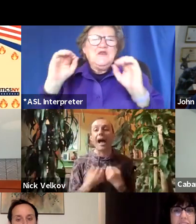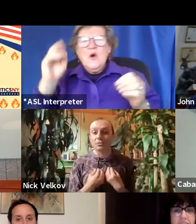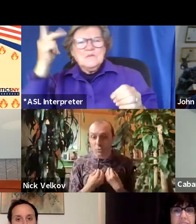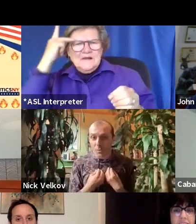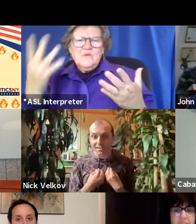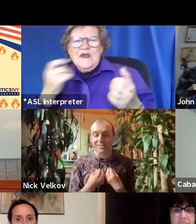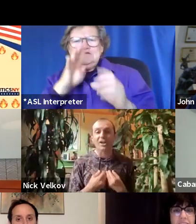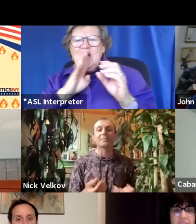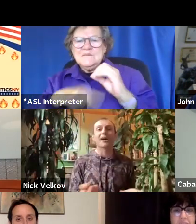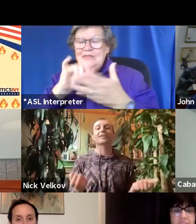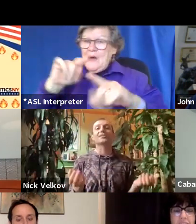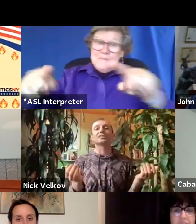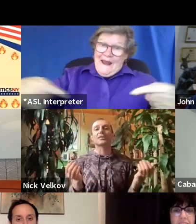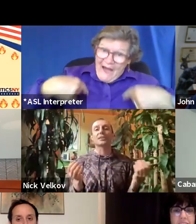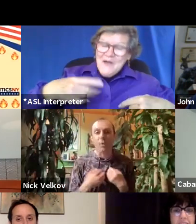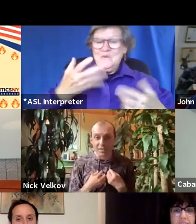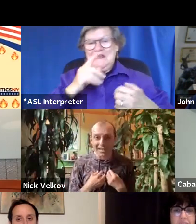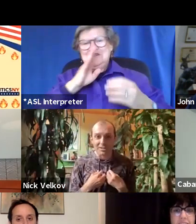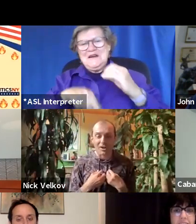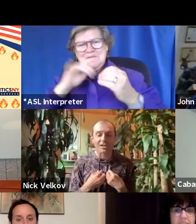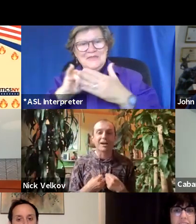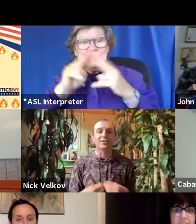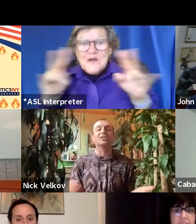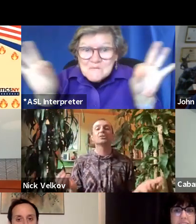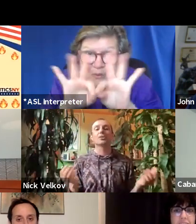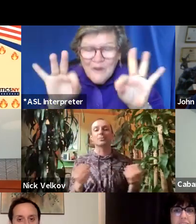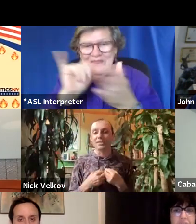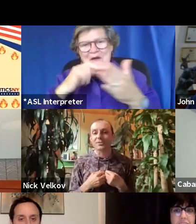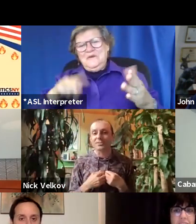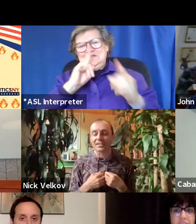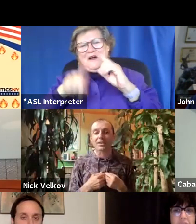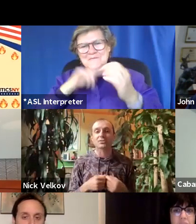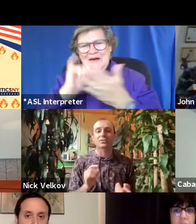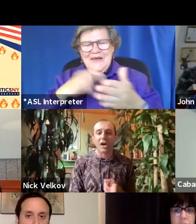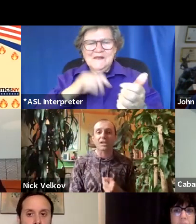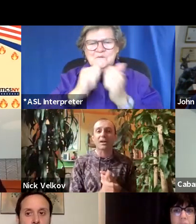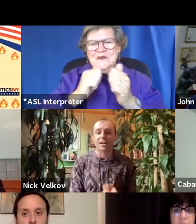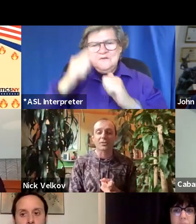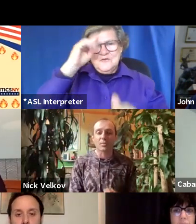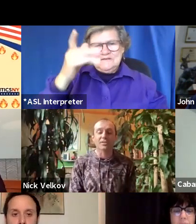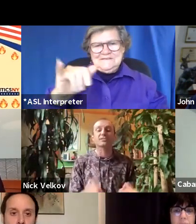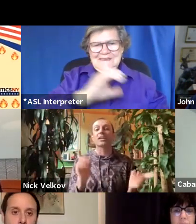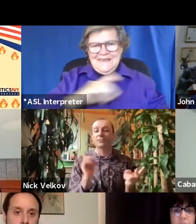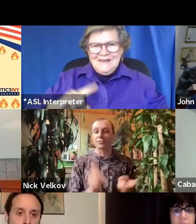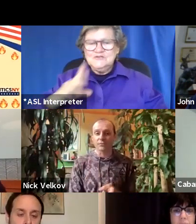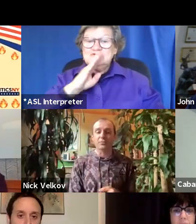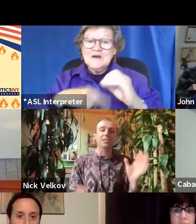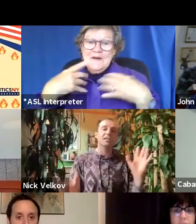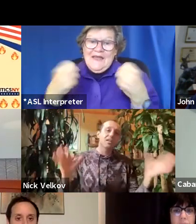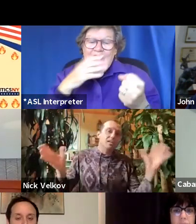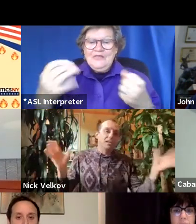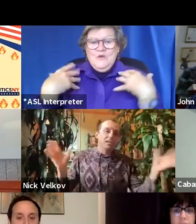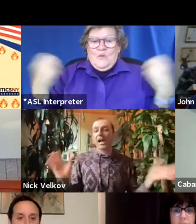it. I do want to talk about it. I think it's very important that we talk about it. So I'm running for city council to talk about health and wellness. And if you vote